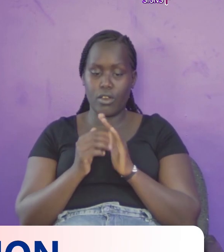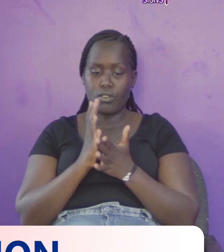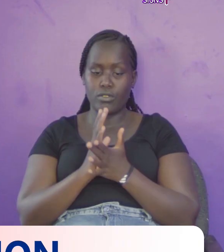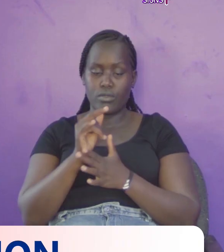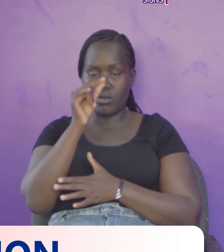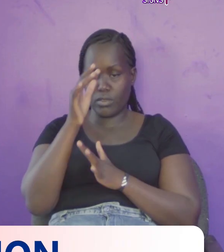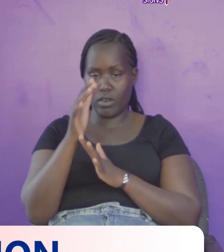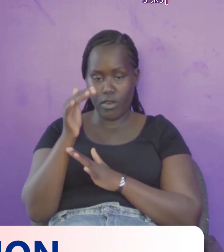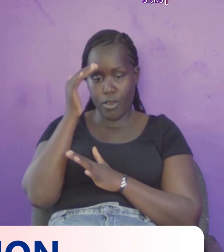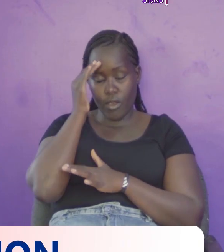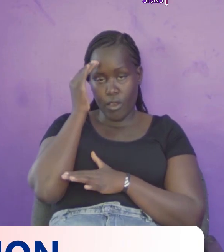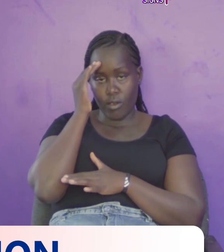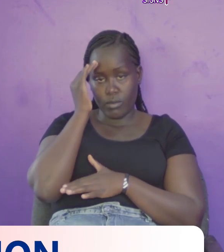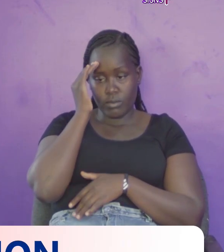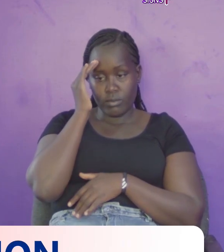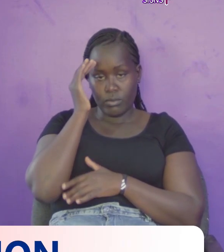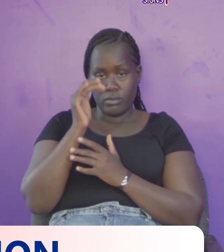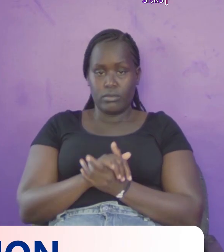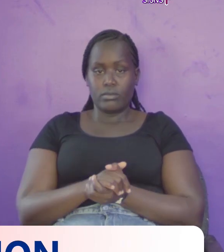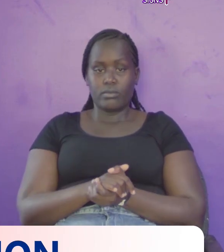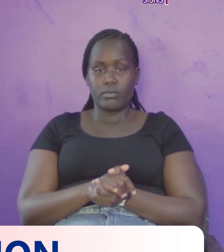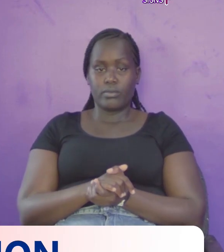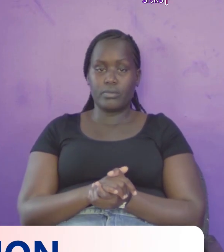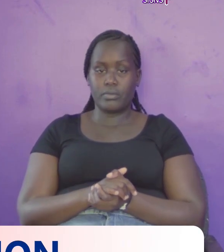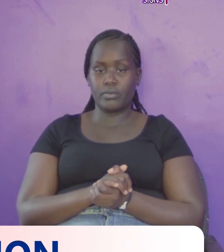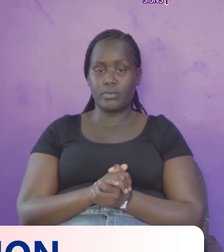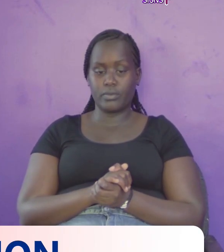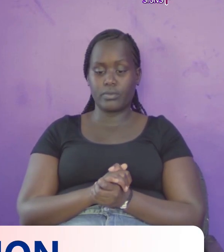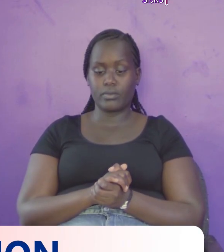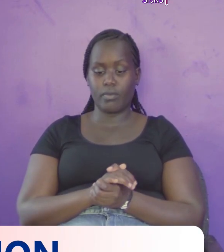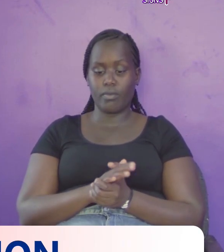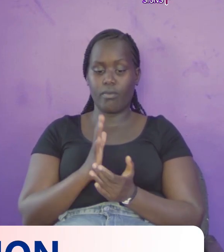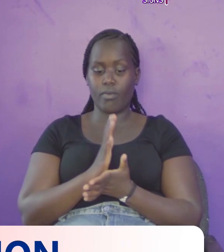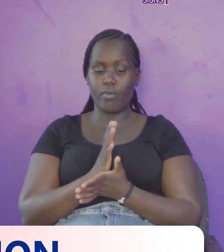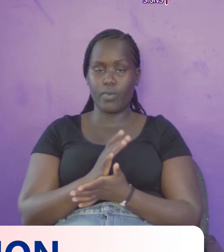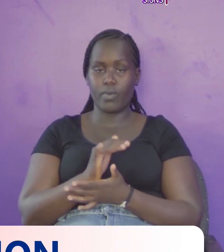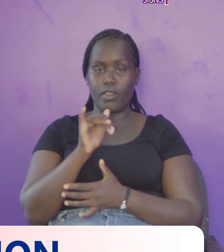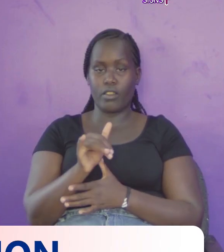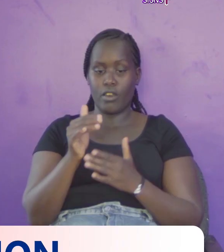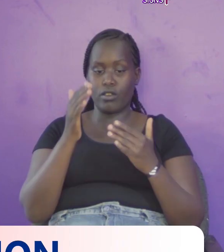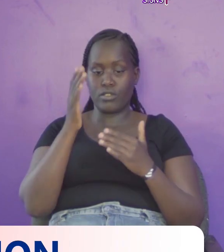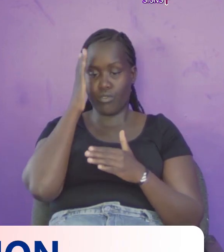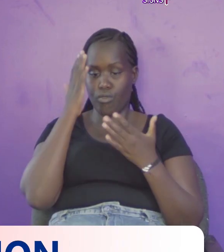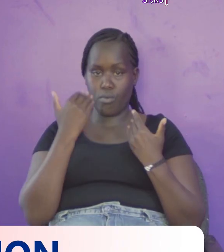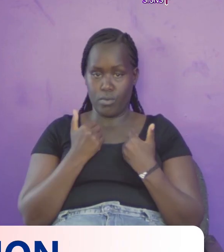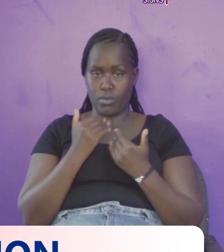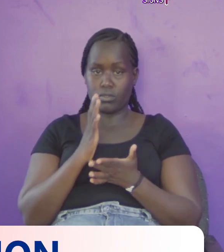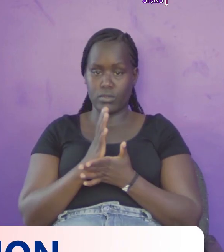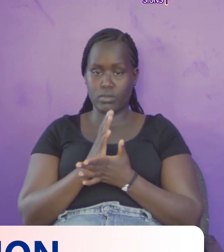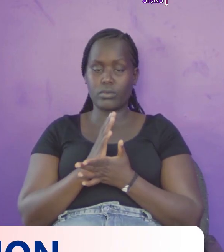have recognized and has acknowledged the fact that unajua Mr. Jonah. Right. Sindio?